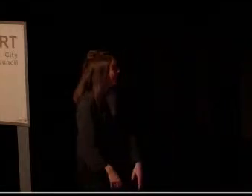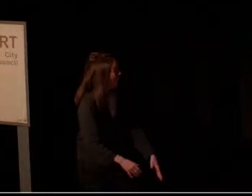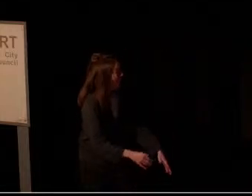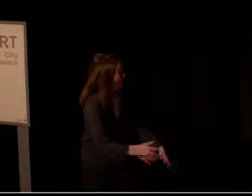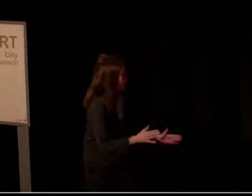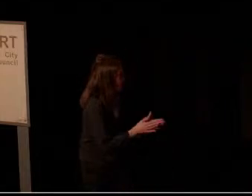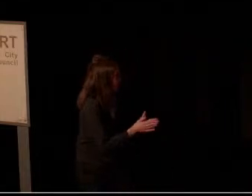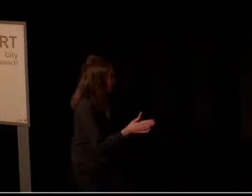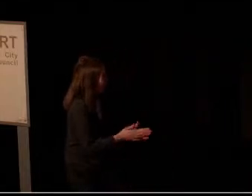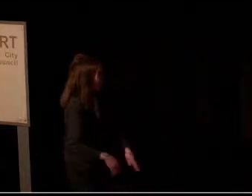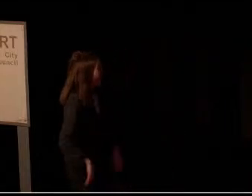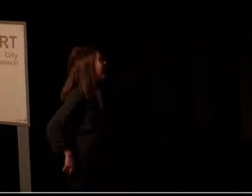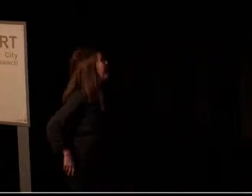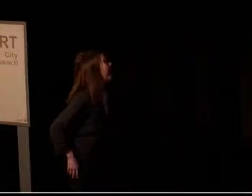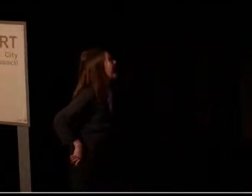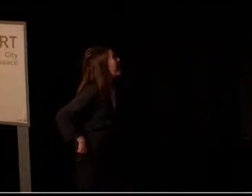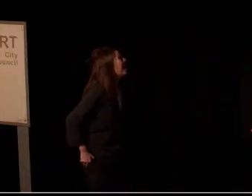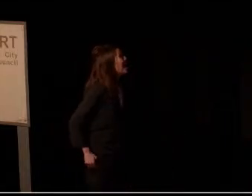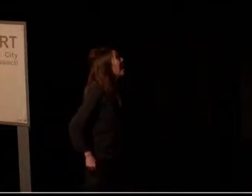2.